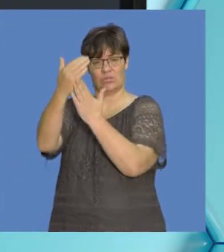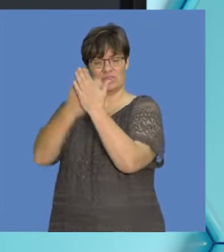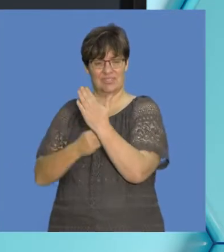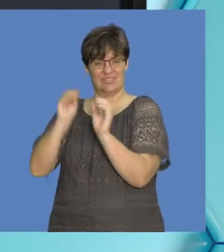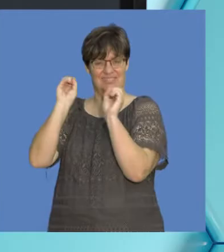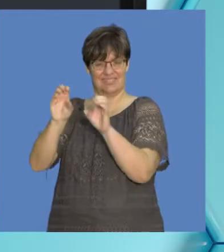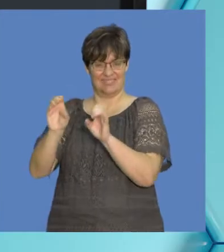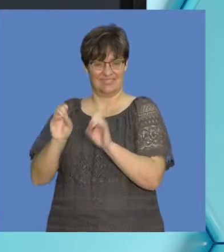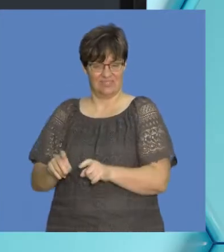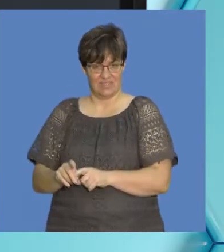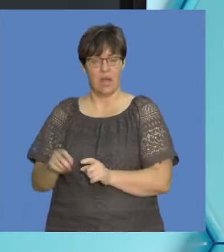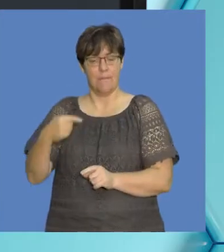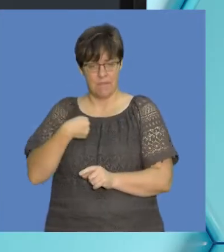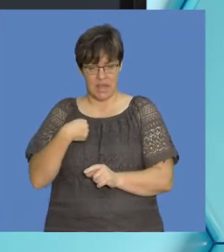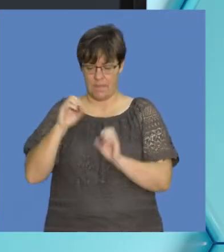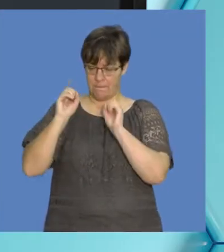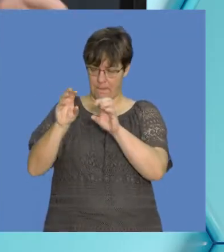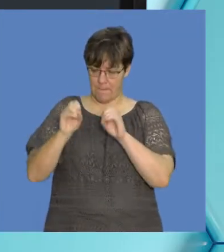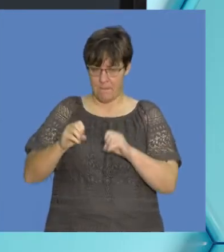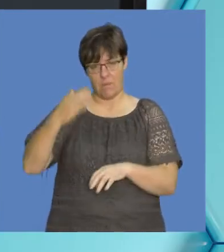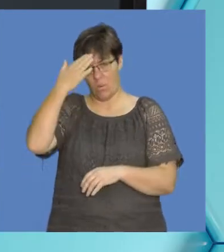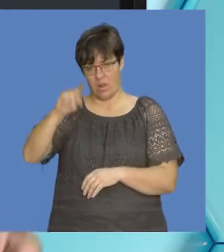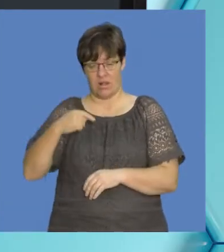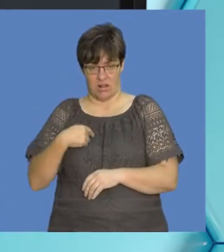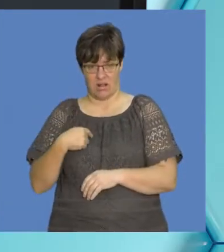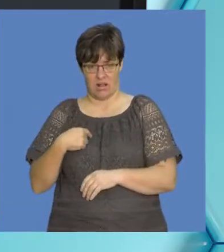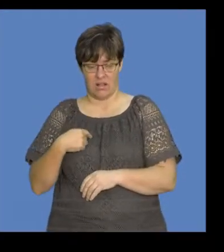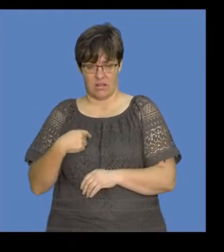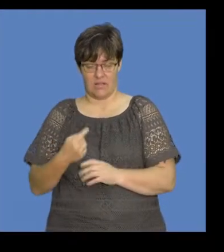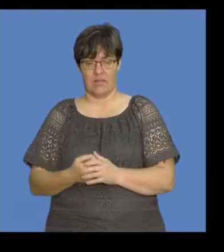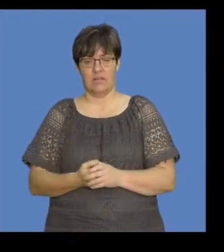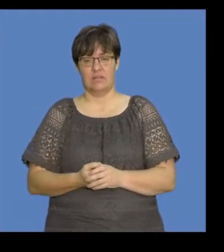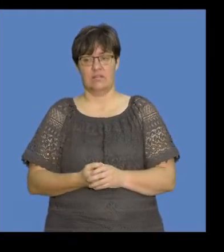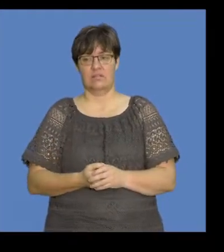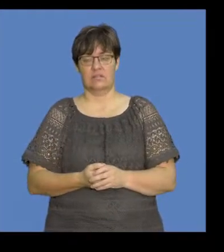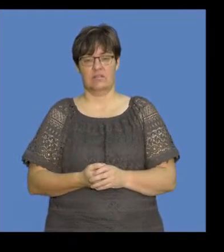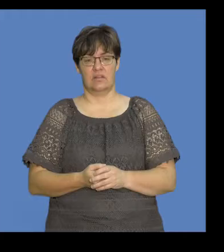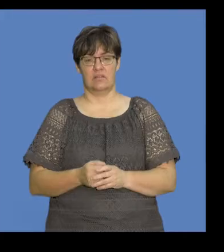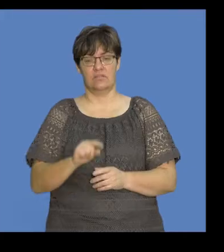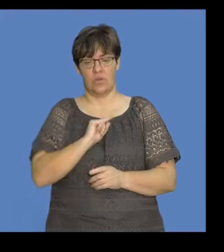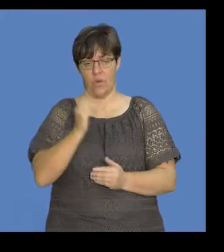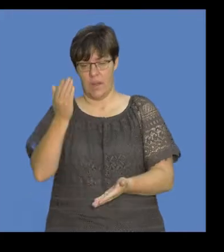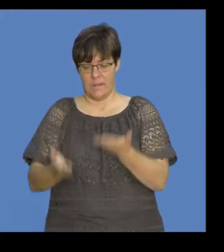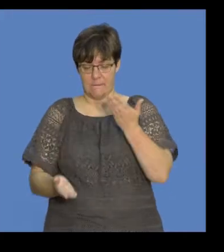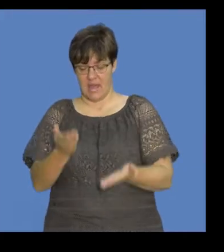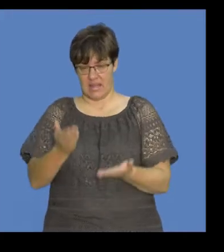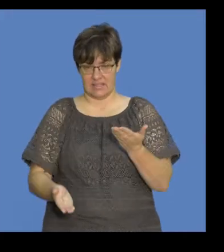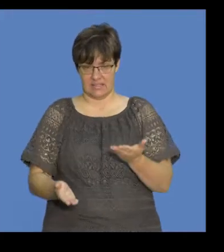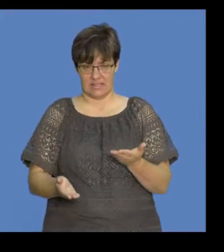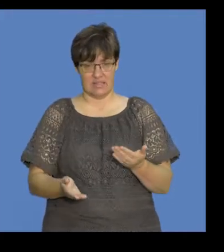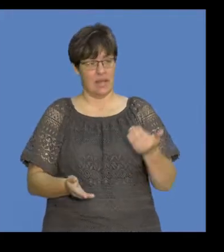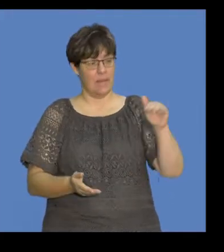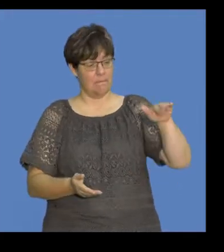the transactions that you entered into with the bank. So therefore, the balance as per your bank